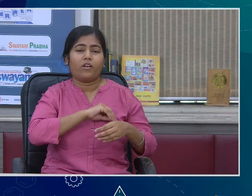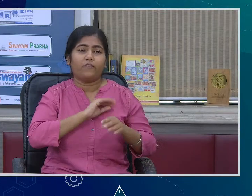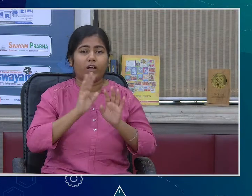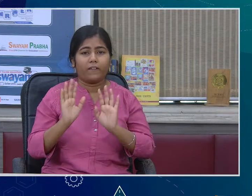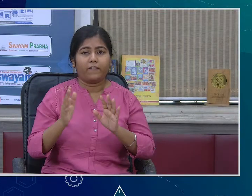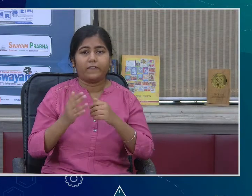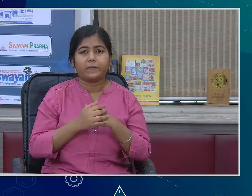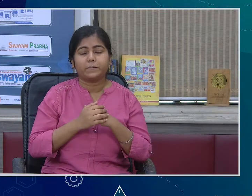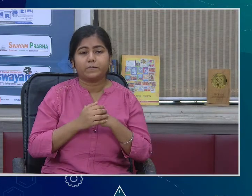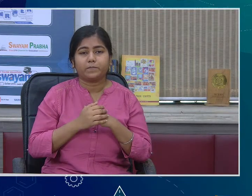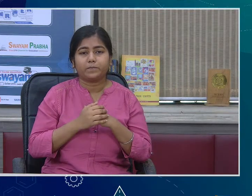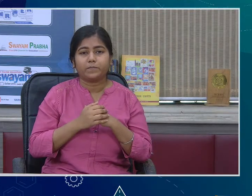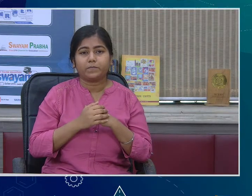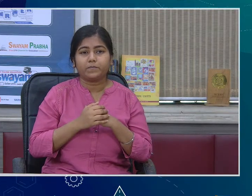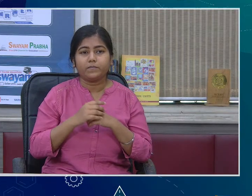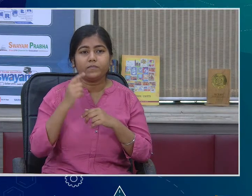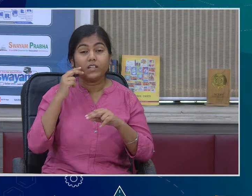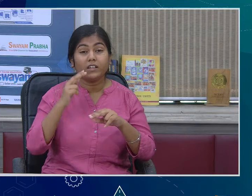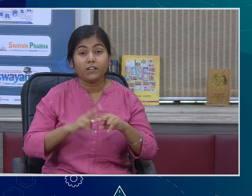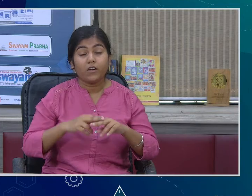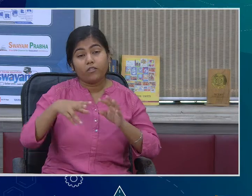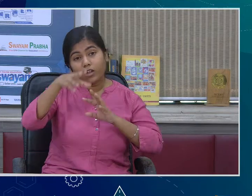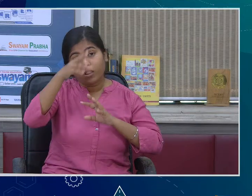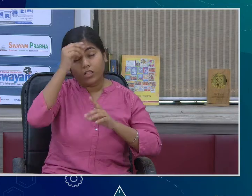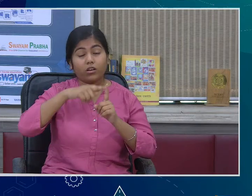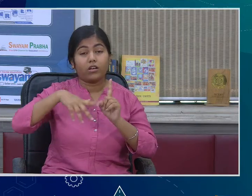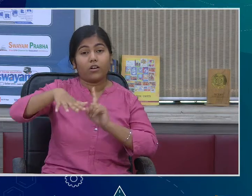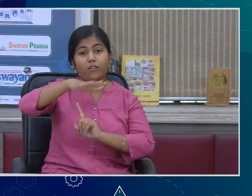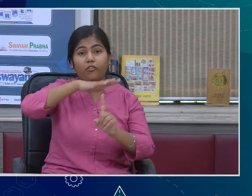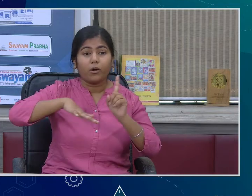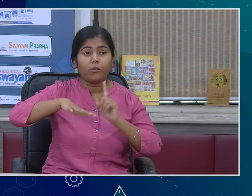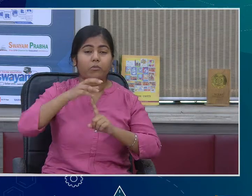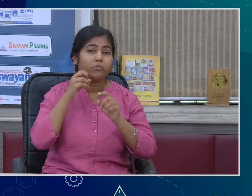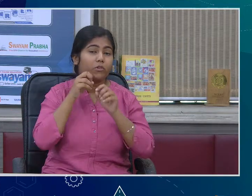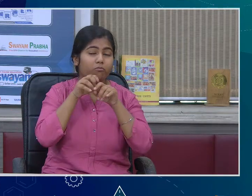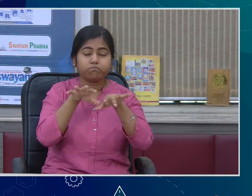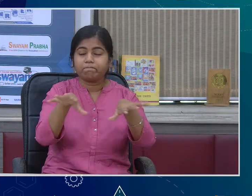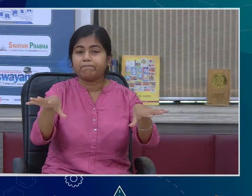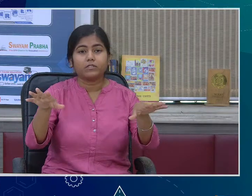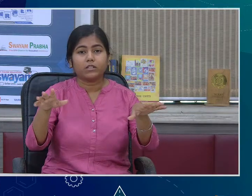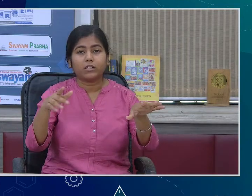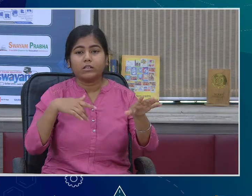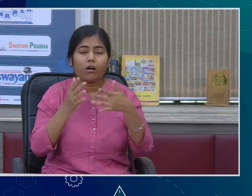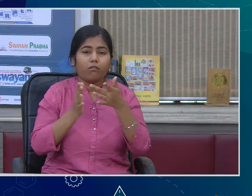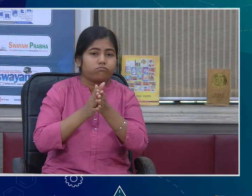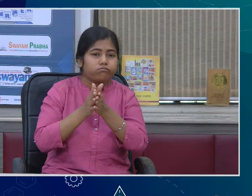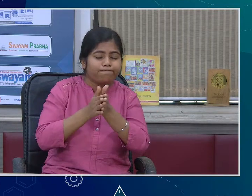effective, the learning environment in a classroom. You can build curiosity